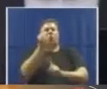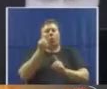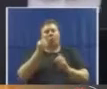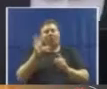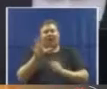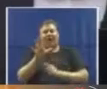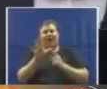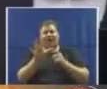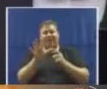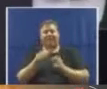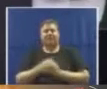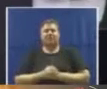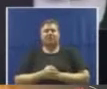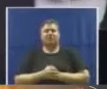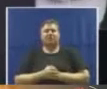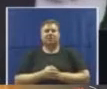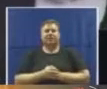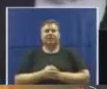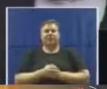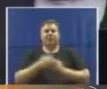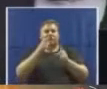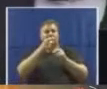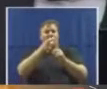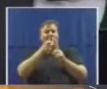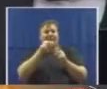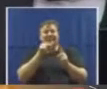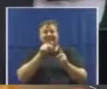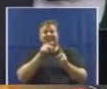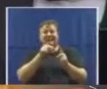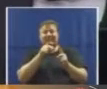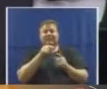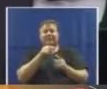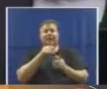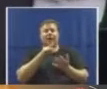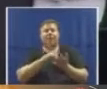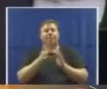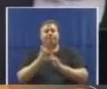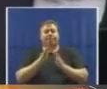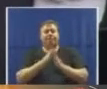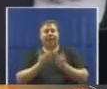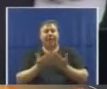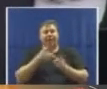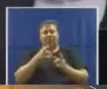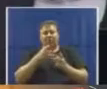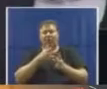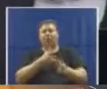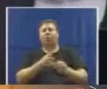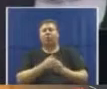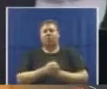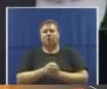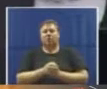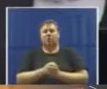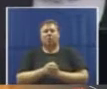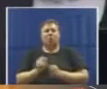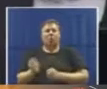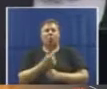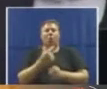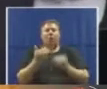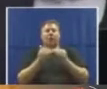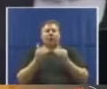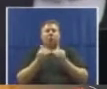these goals, or targets rather, align with the biblical truth that all are equal and made in the image of